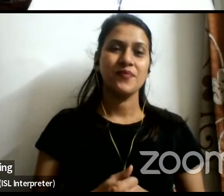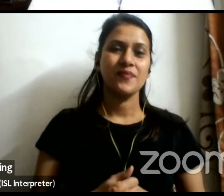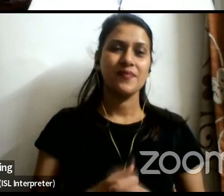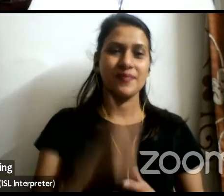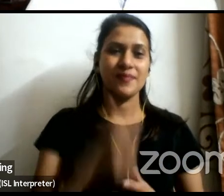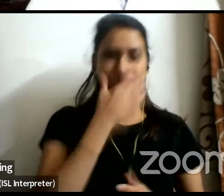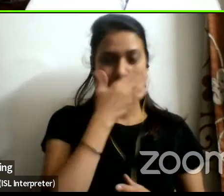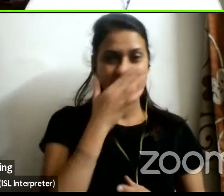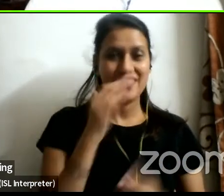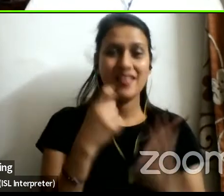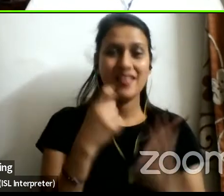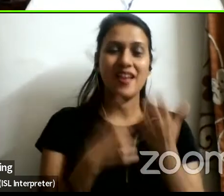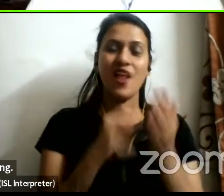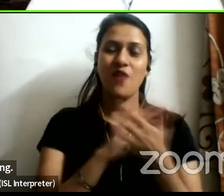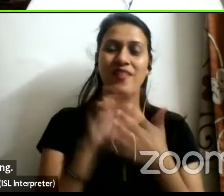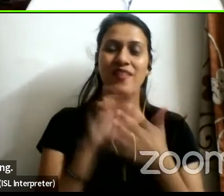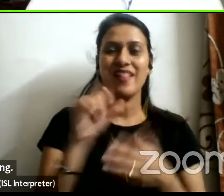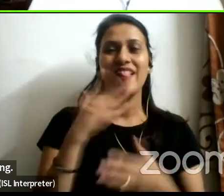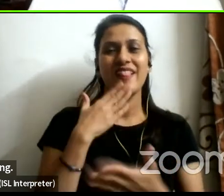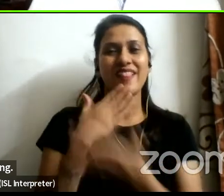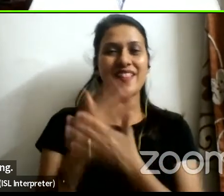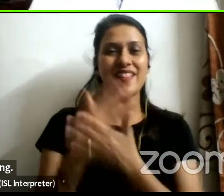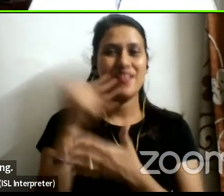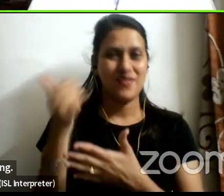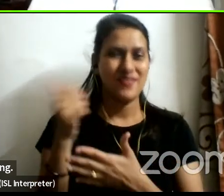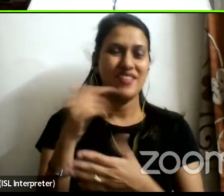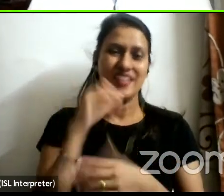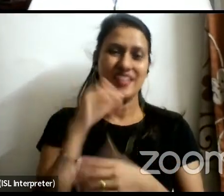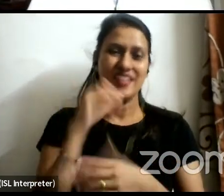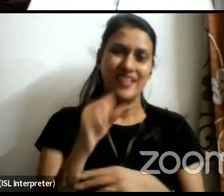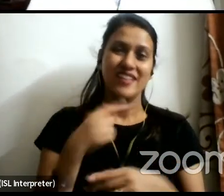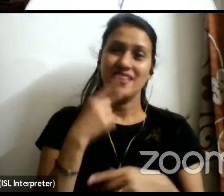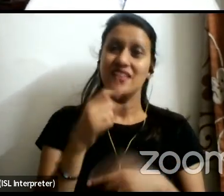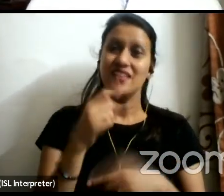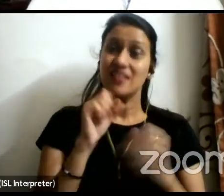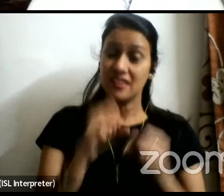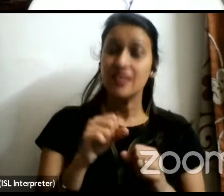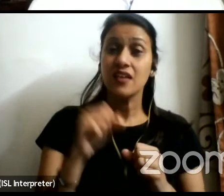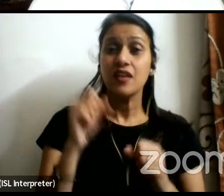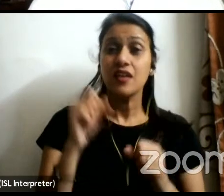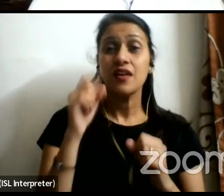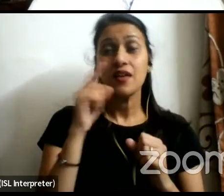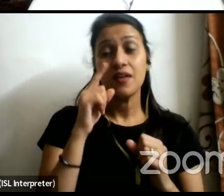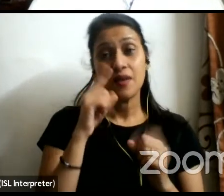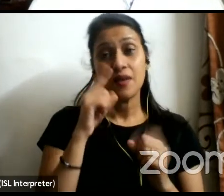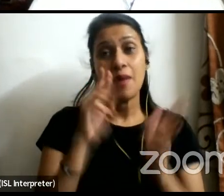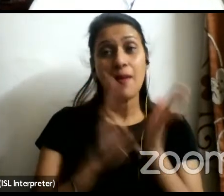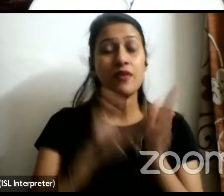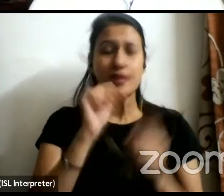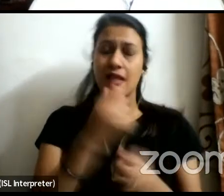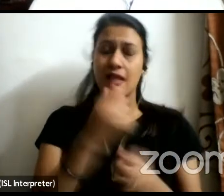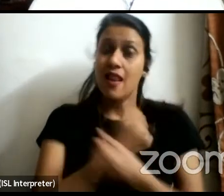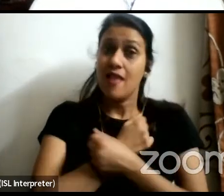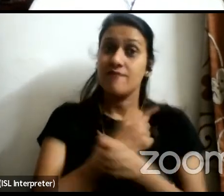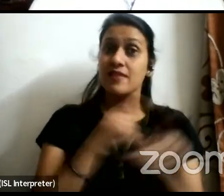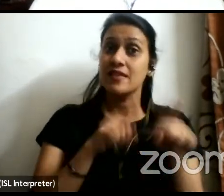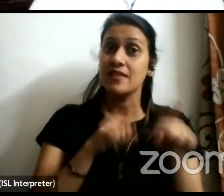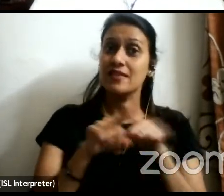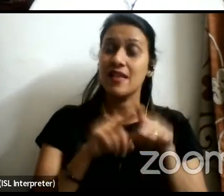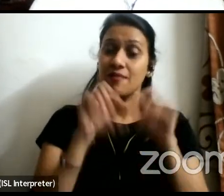ONGC deliberately, but thank you. Not at all, not at all. I mean, it's been a very favorite example of mine in the recent past, just